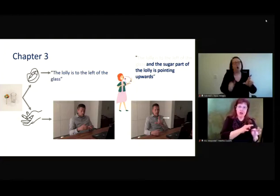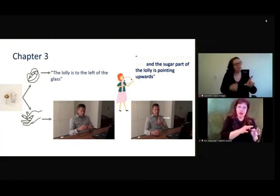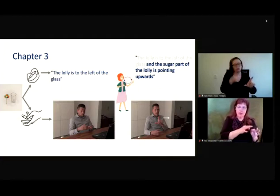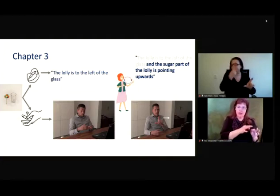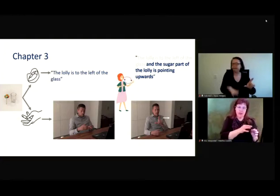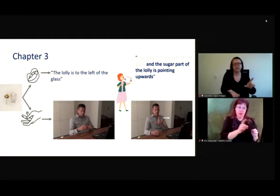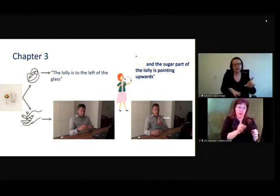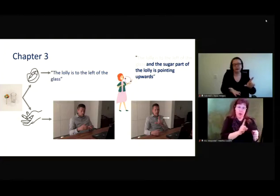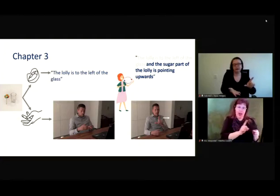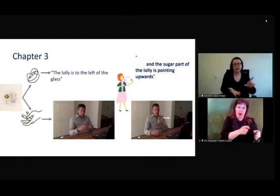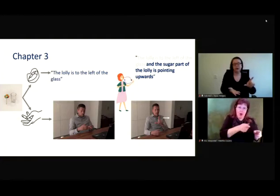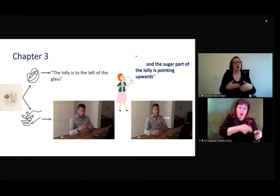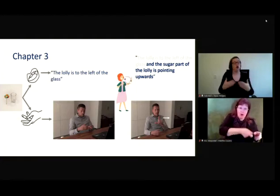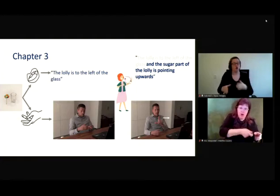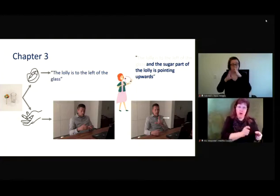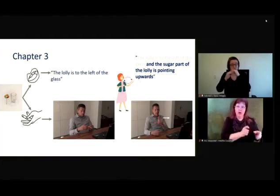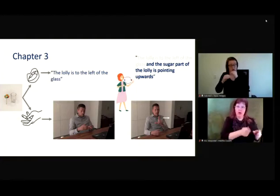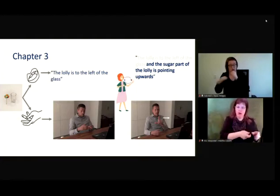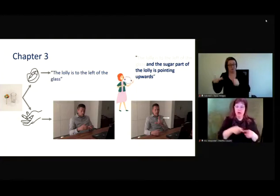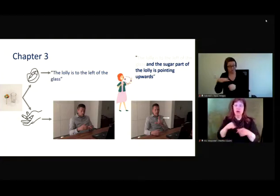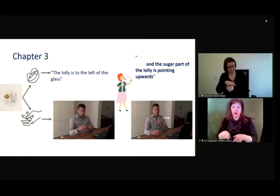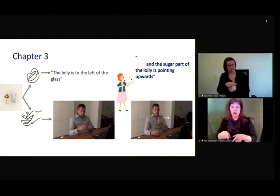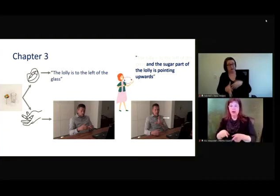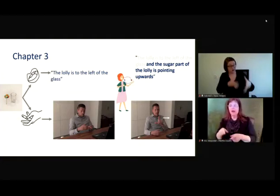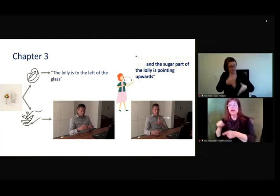speech influenced sign.